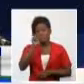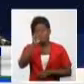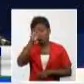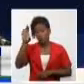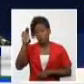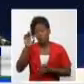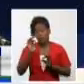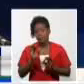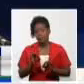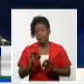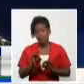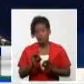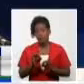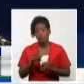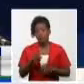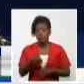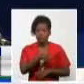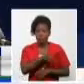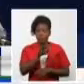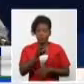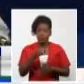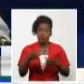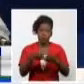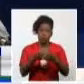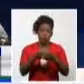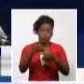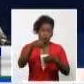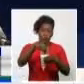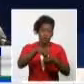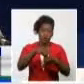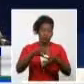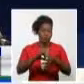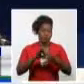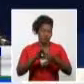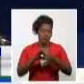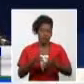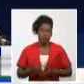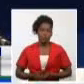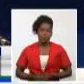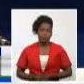2,370 patients admitted to our hospitals, 29 in surveillance,